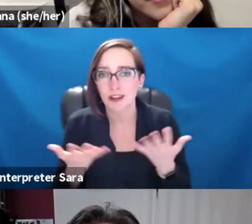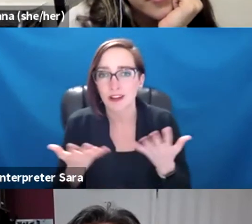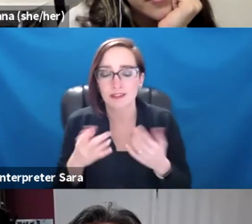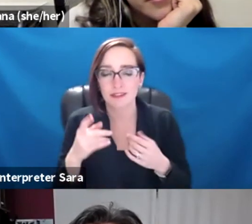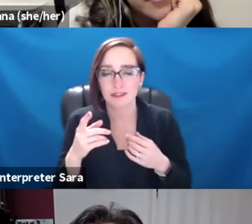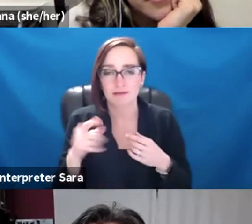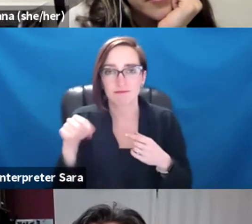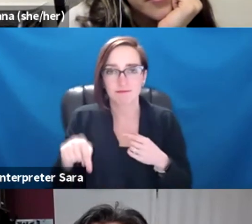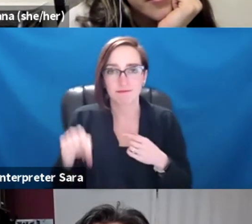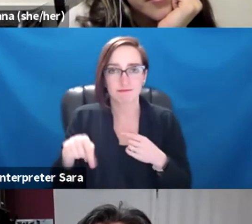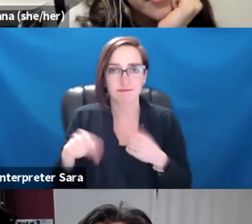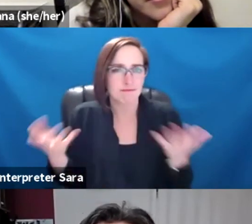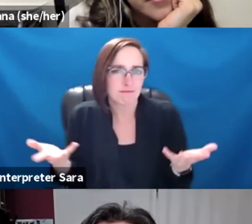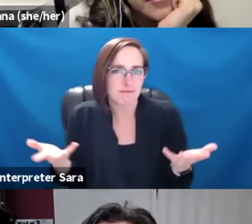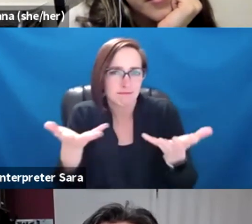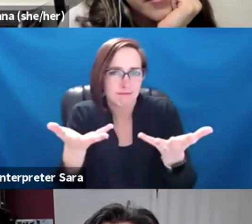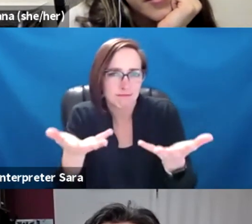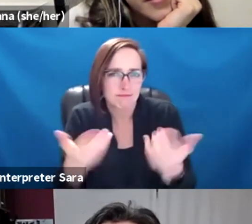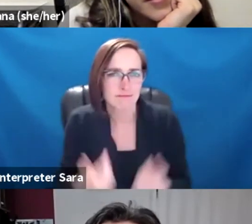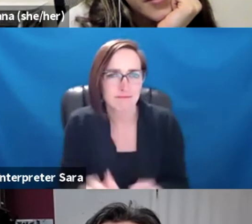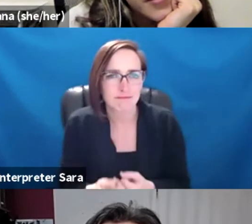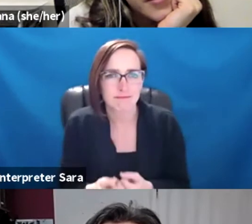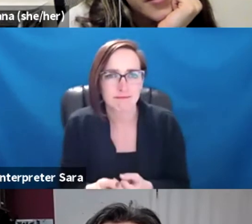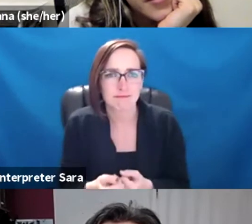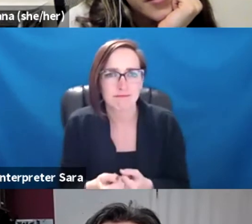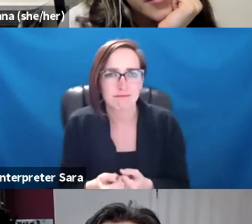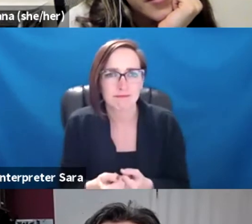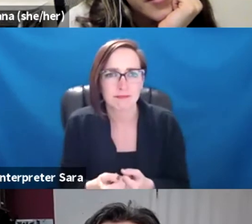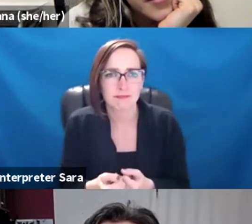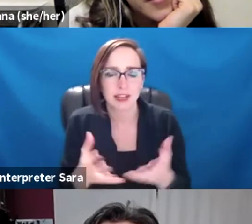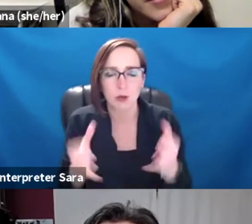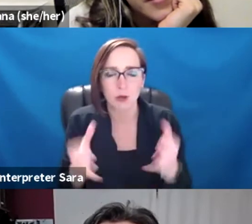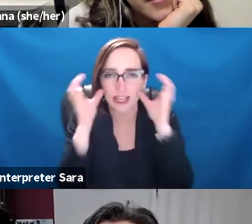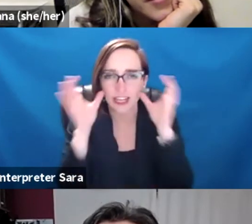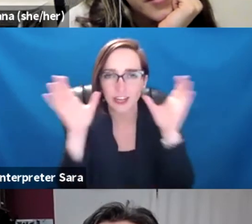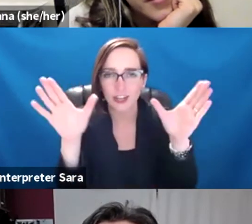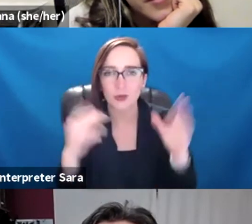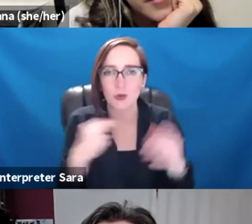up. I'd love to hear your voice.